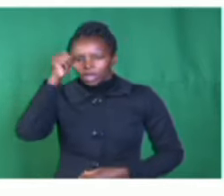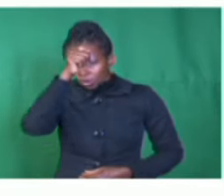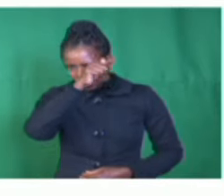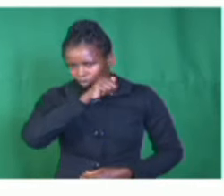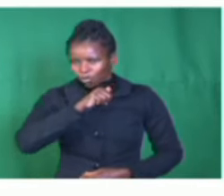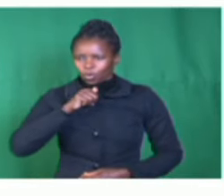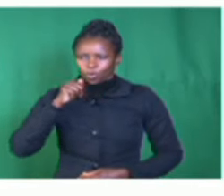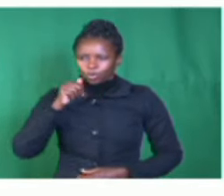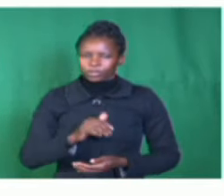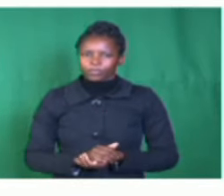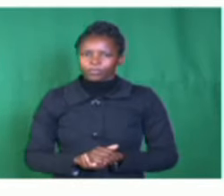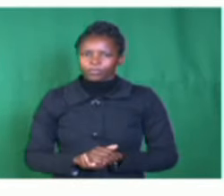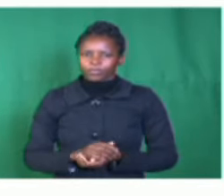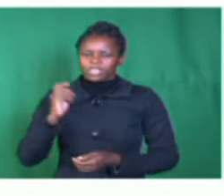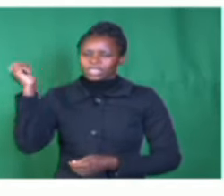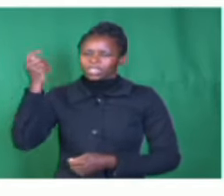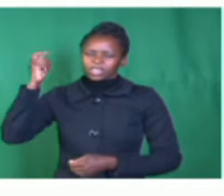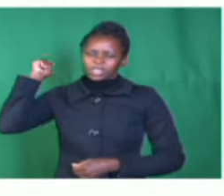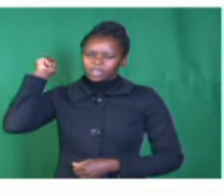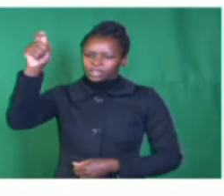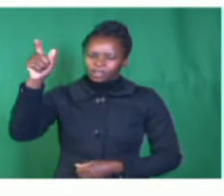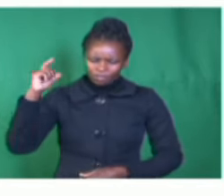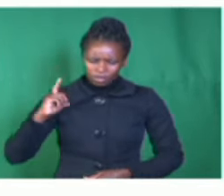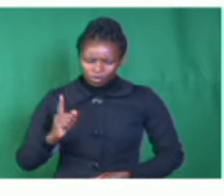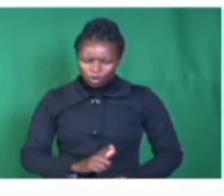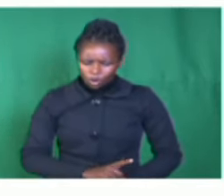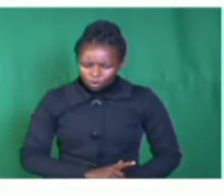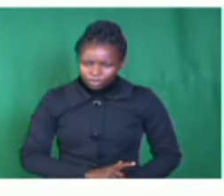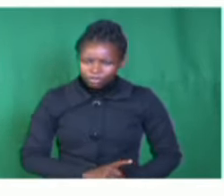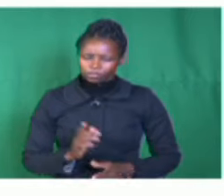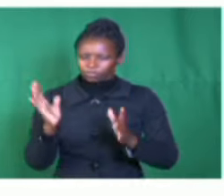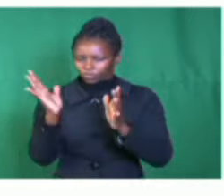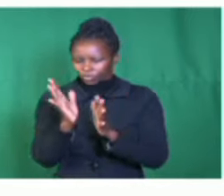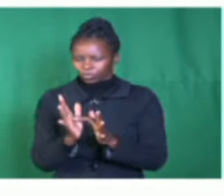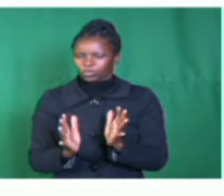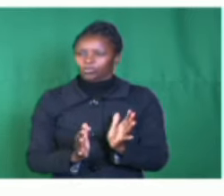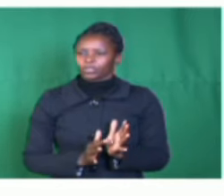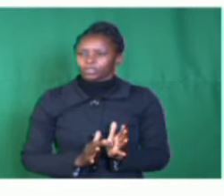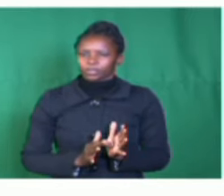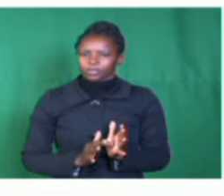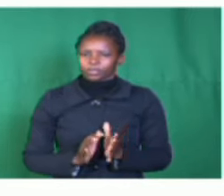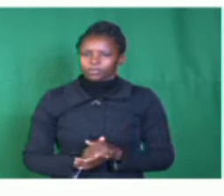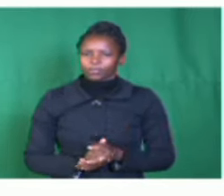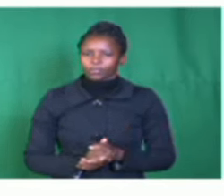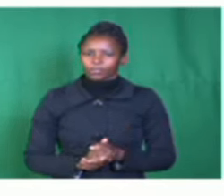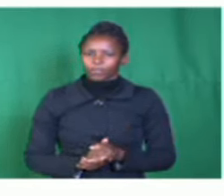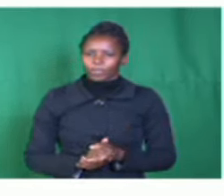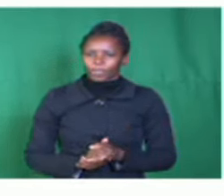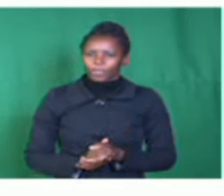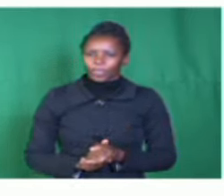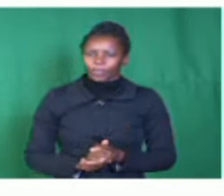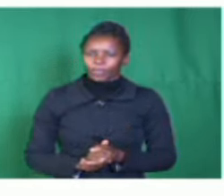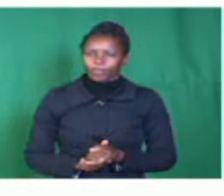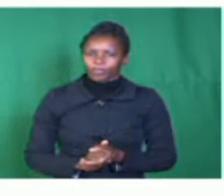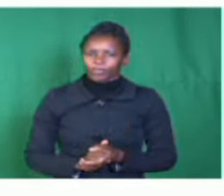Lord, David's Lord here being Jesus. Okay, so that is that was